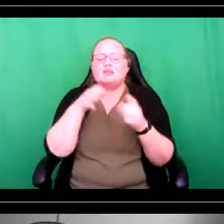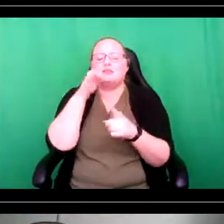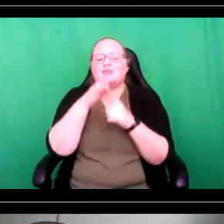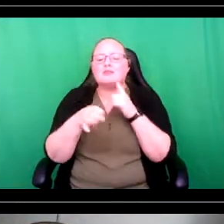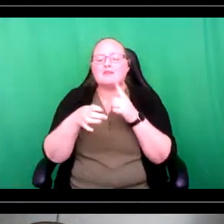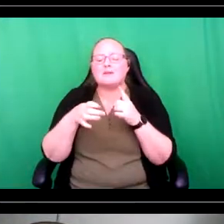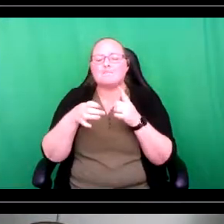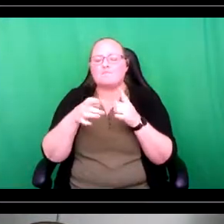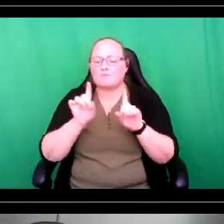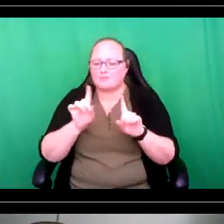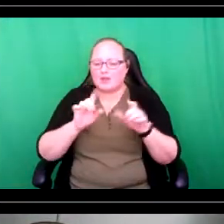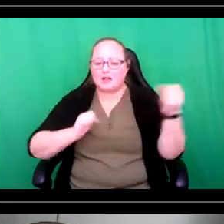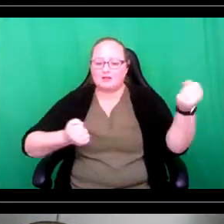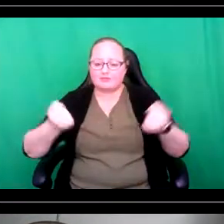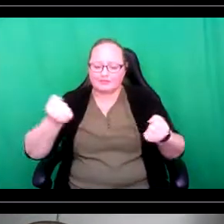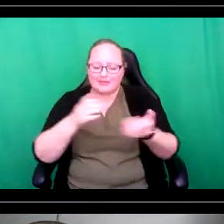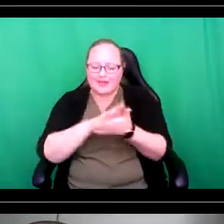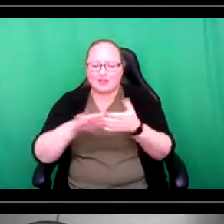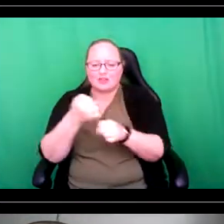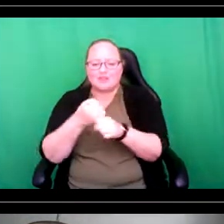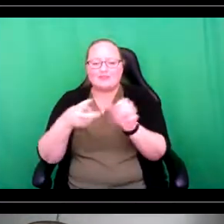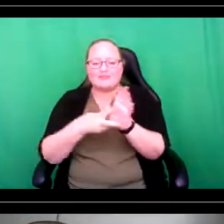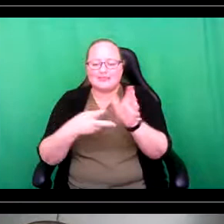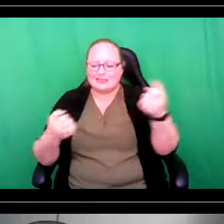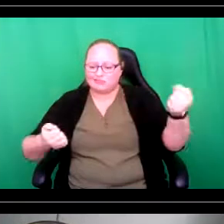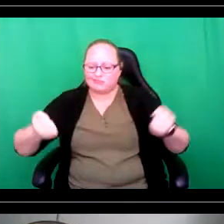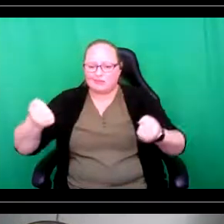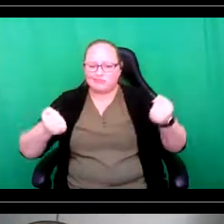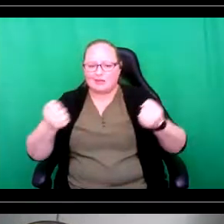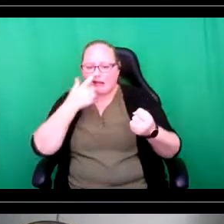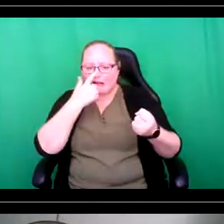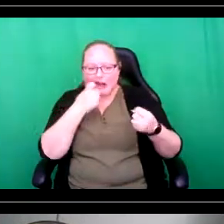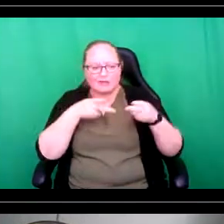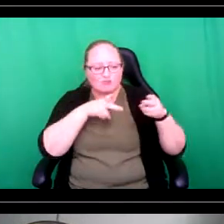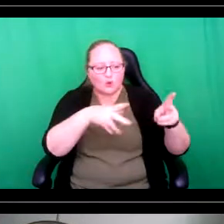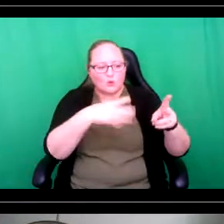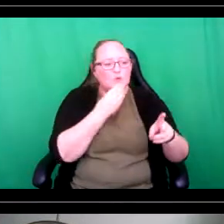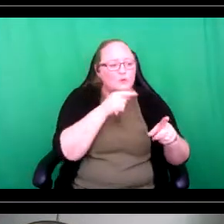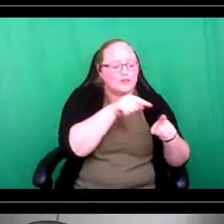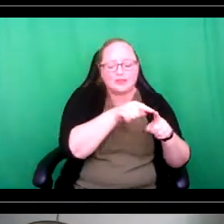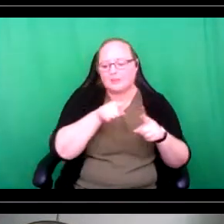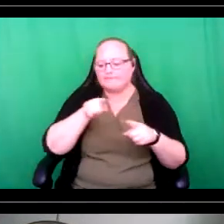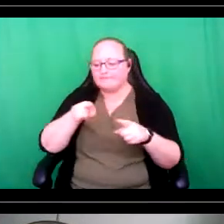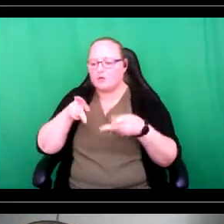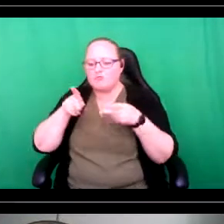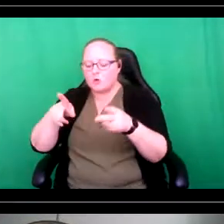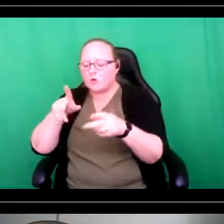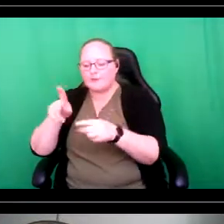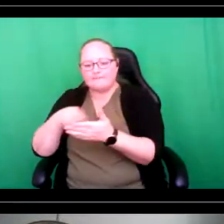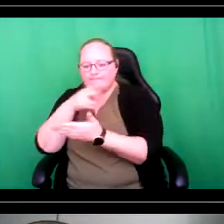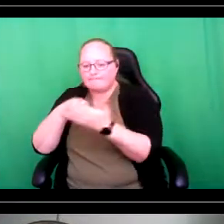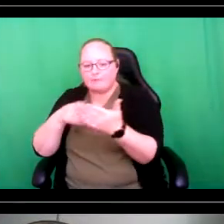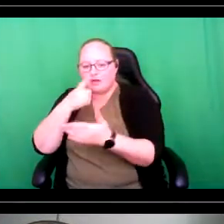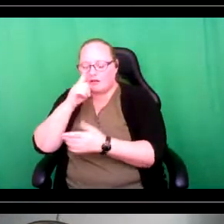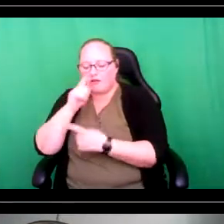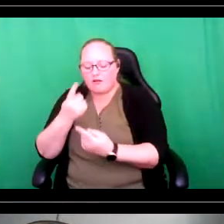can and can't go. So other smaller roads in the area,